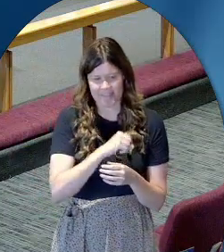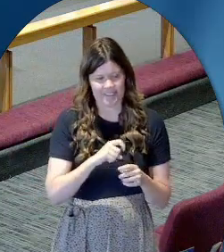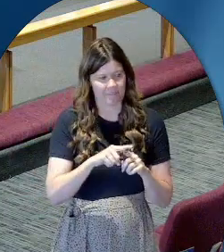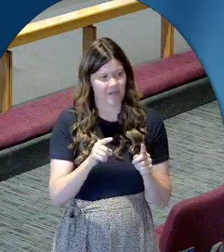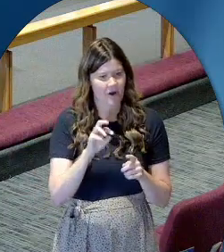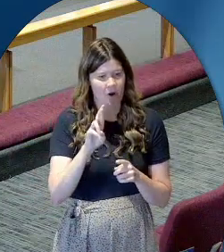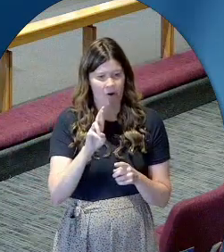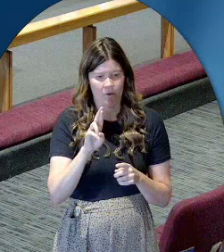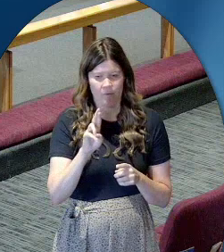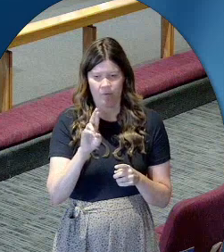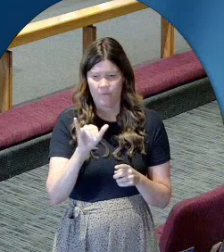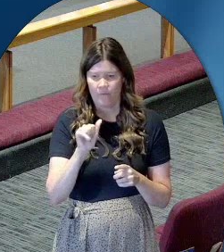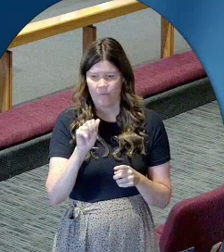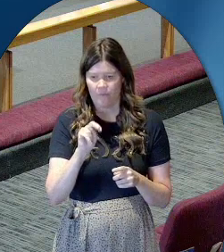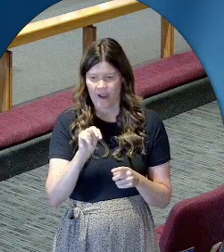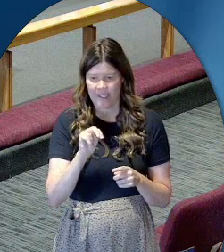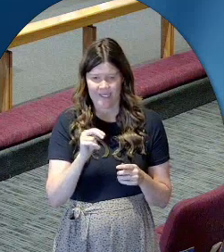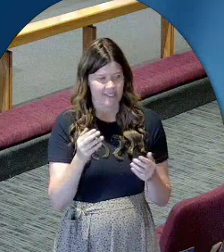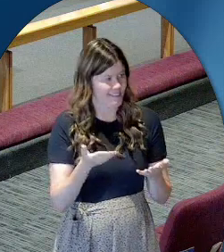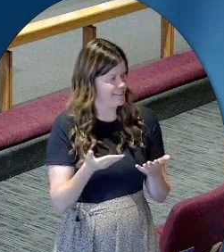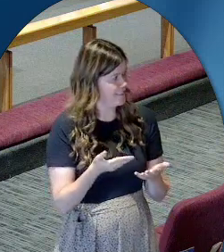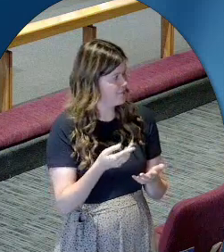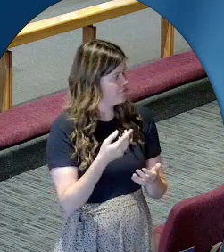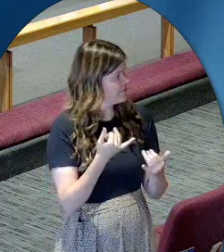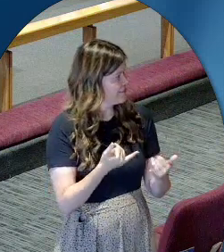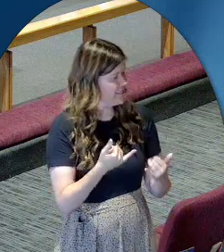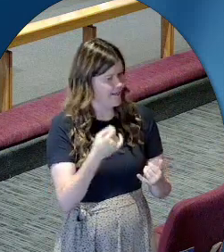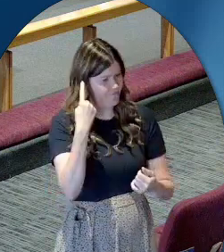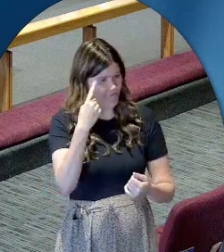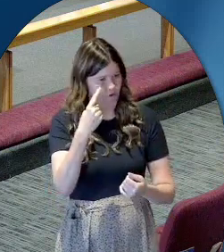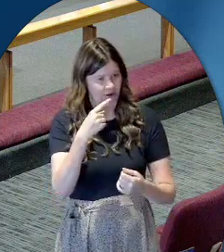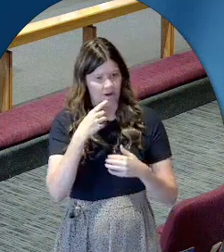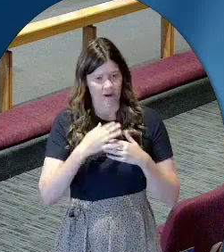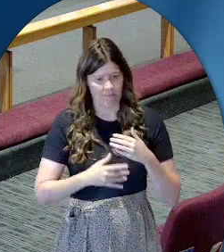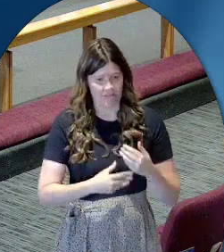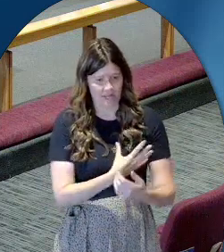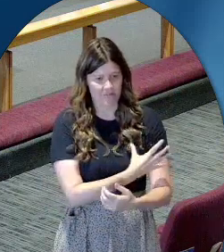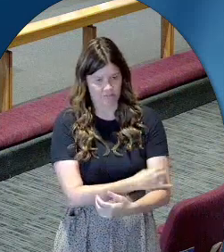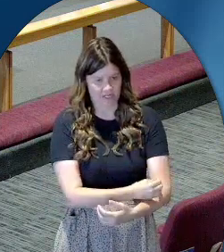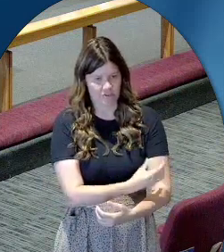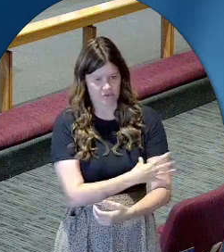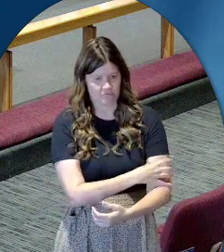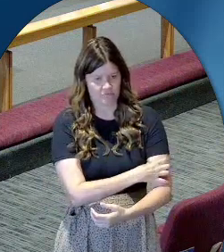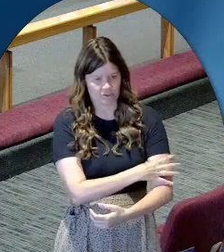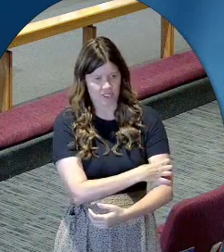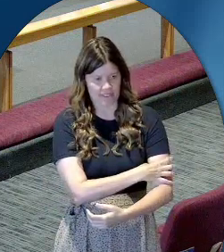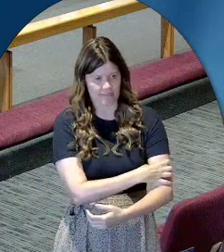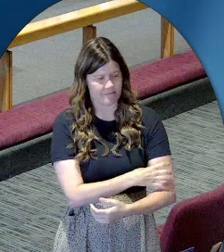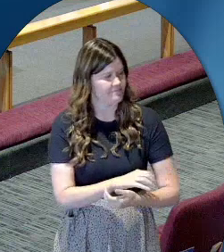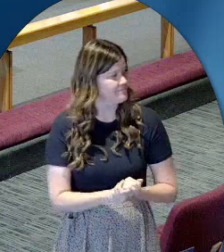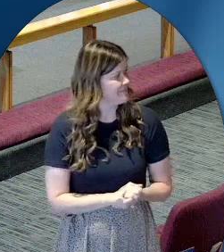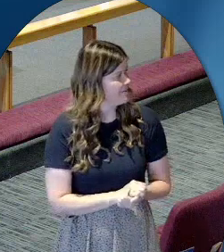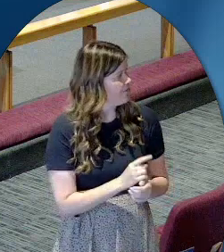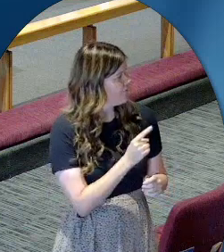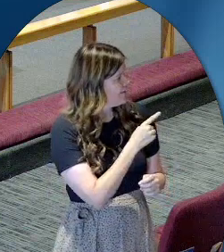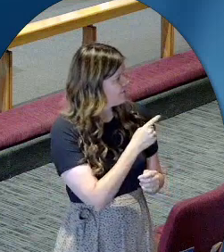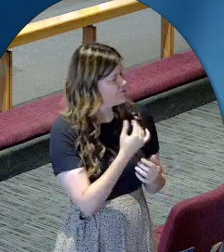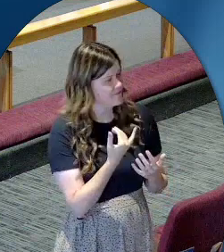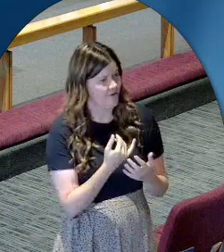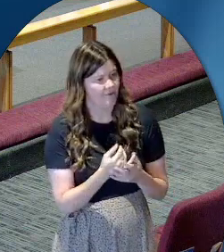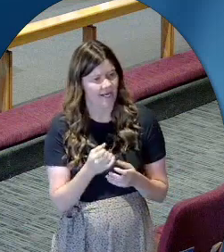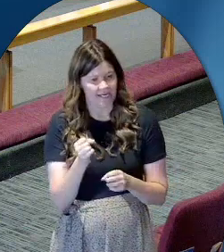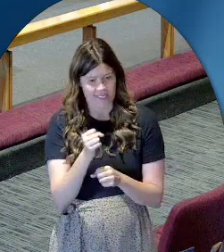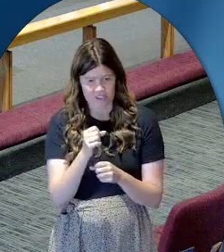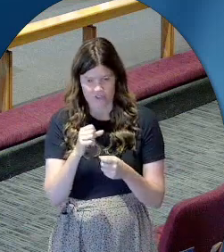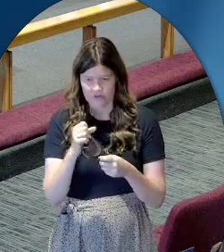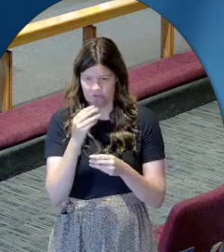here. And he'll be doing the blood pressures over in the fellowship hall. So get your